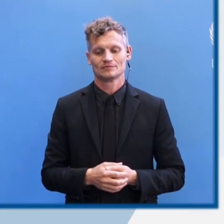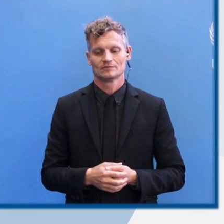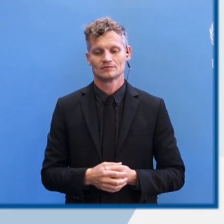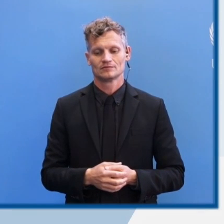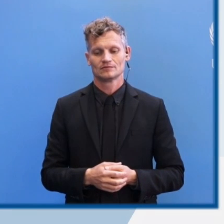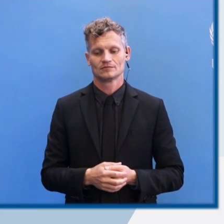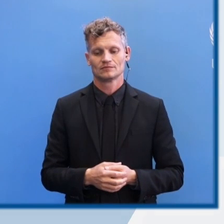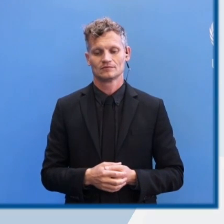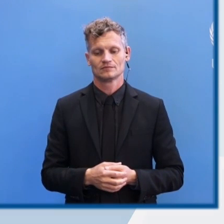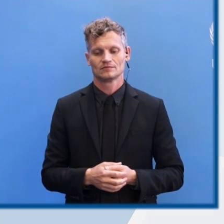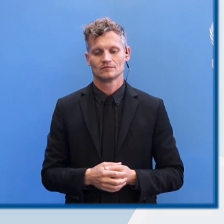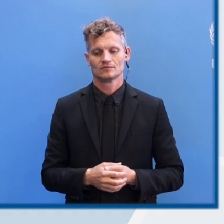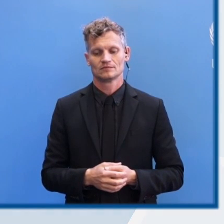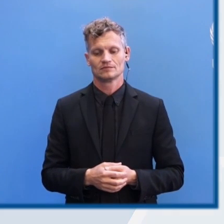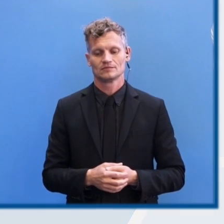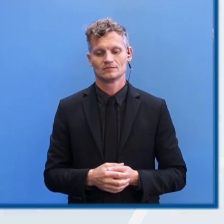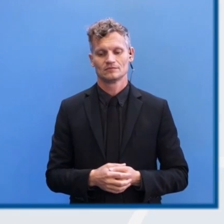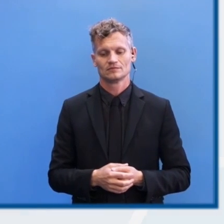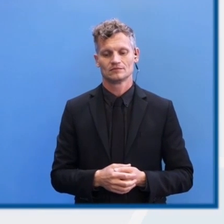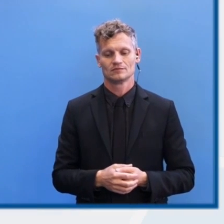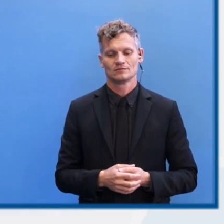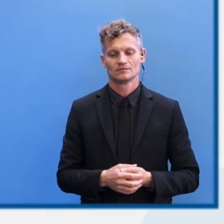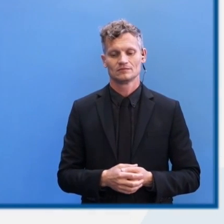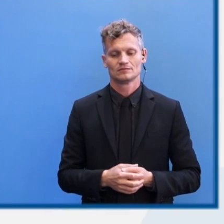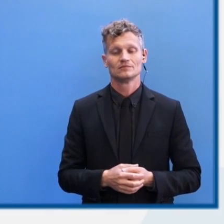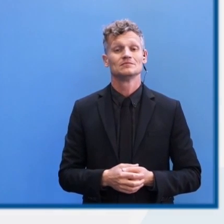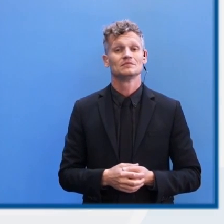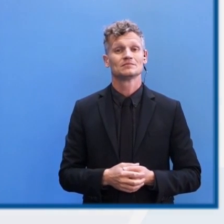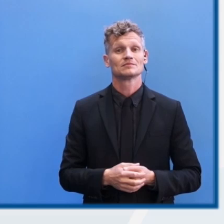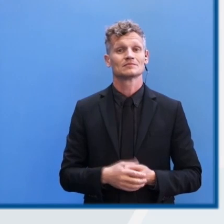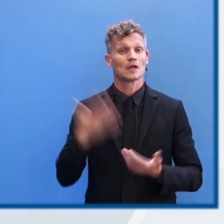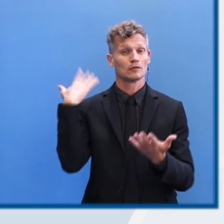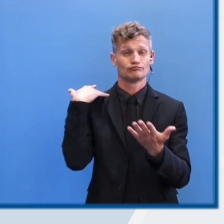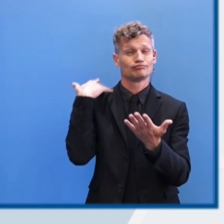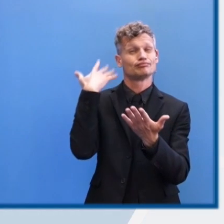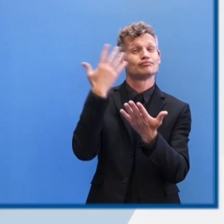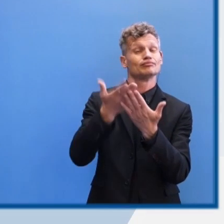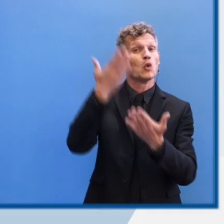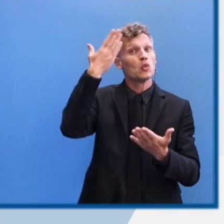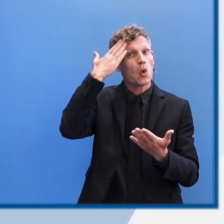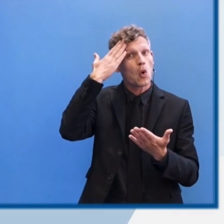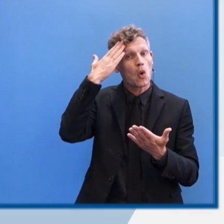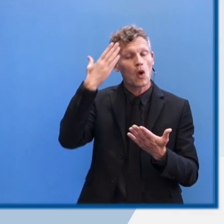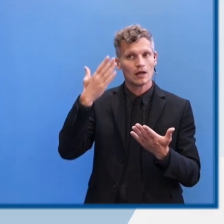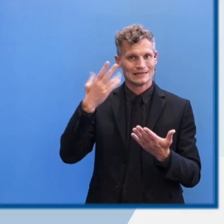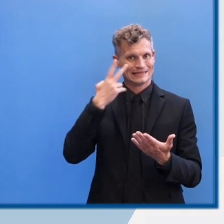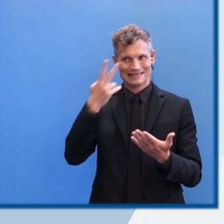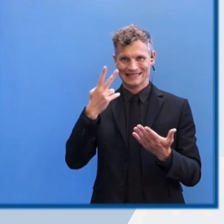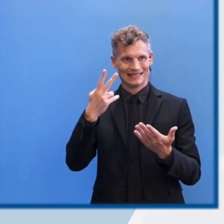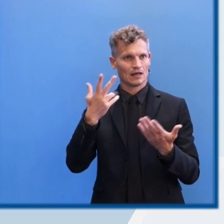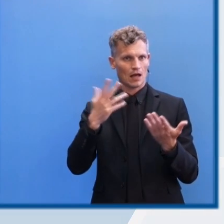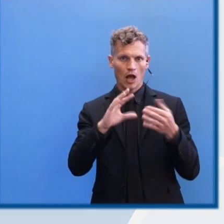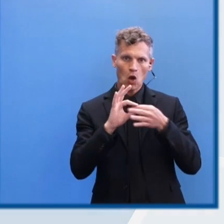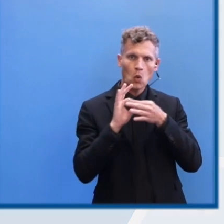Experience shows that cooperation across administrative boundaries, the silos, needs a continuous